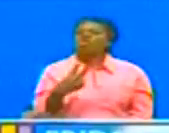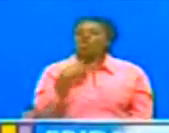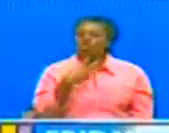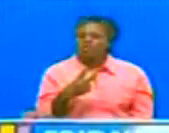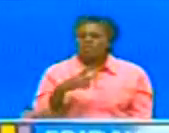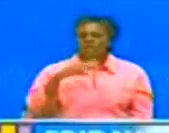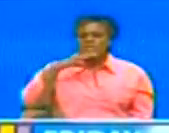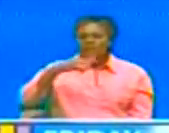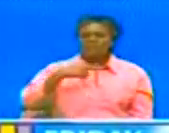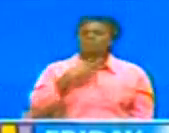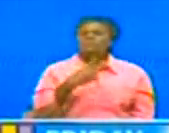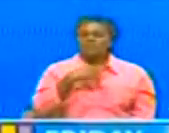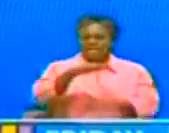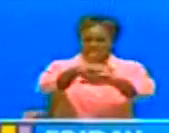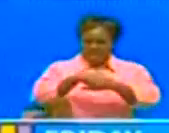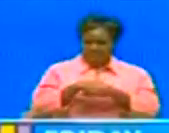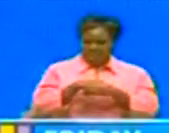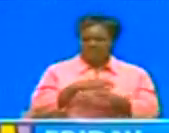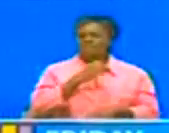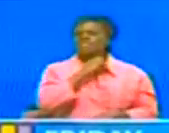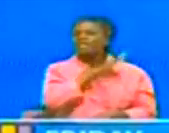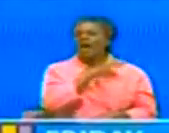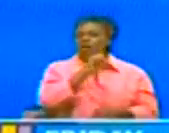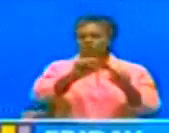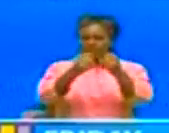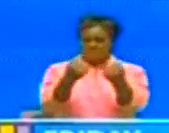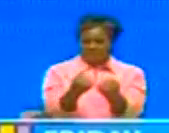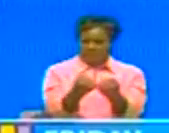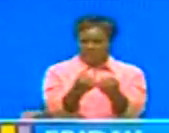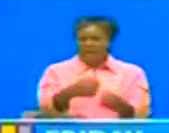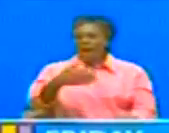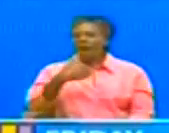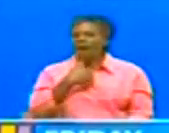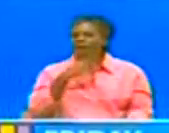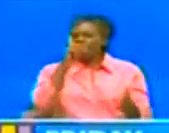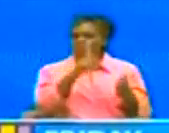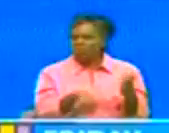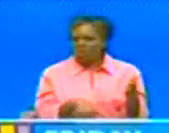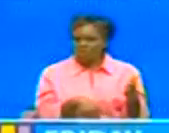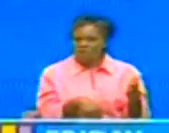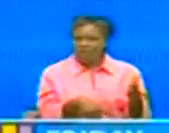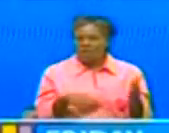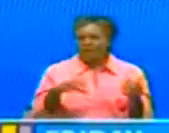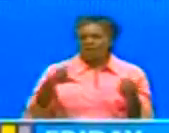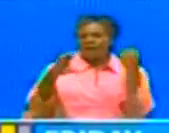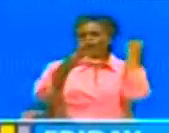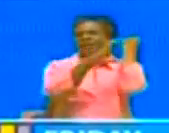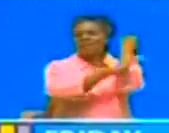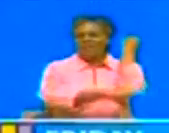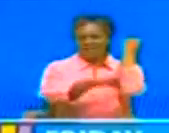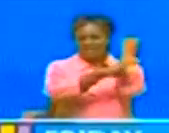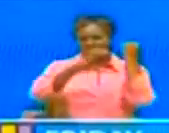speech sounds in English, uh-huh. or the sound system. Okay. So we have country, uh-huh.